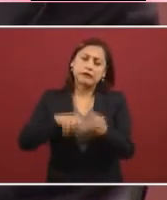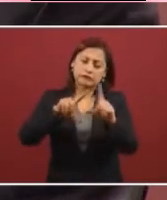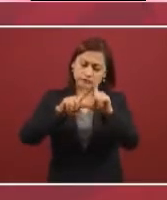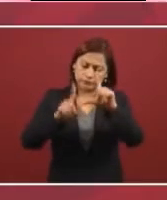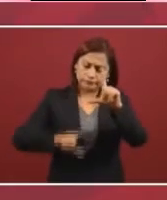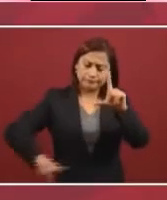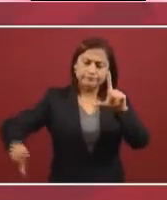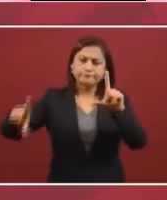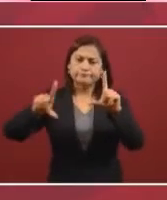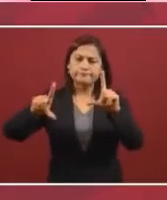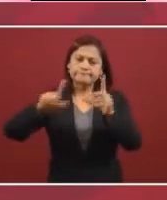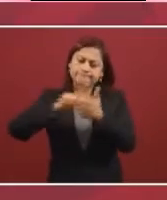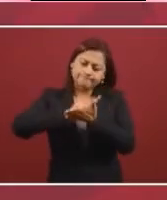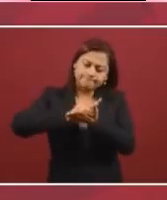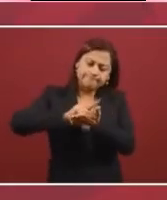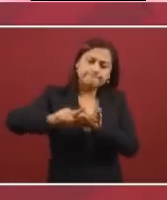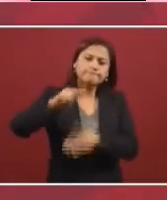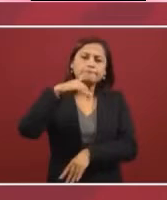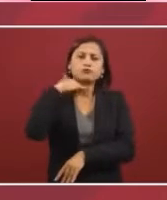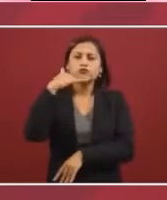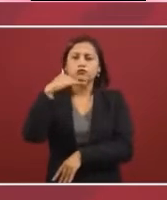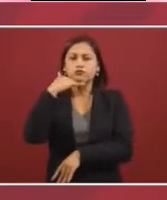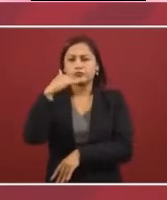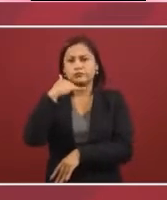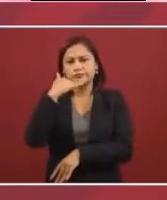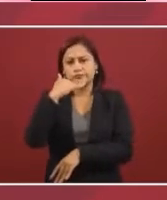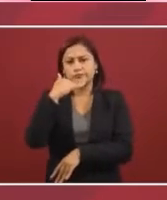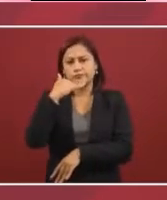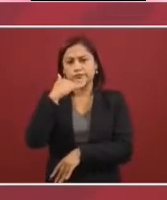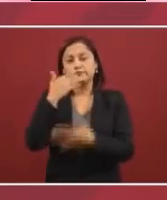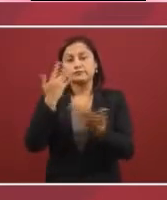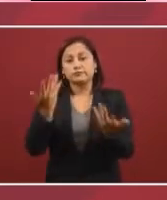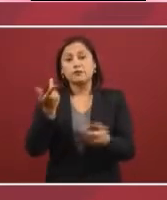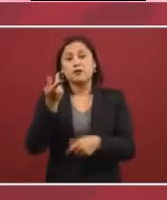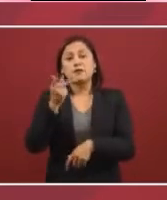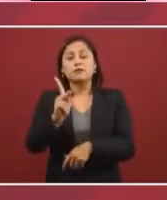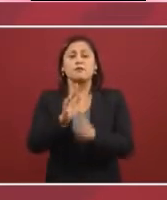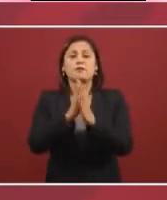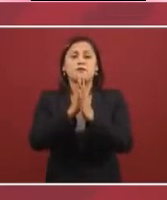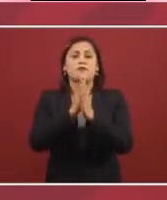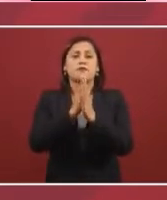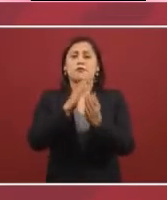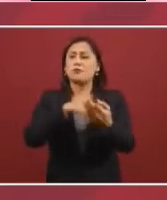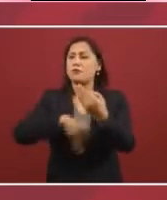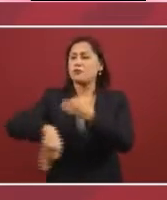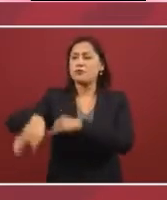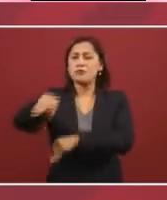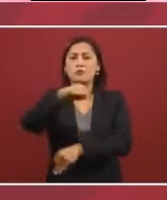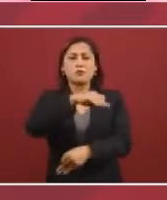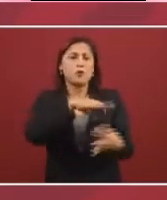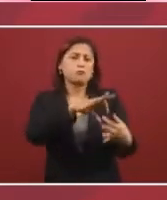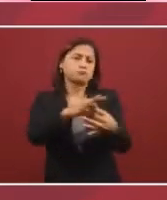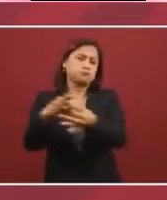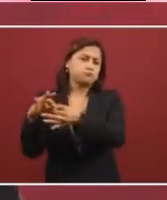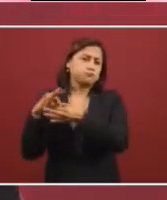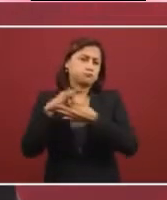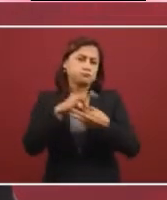this country of corruption, and we need require the participation of everyone,